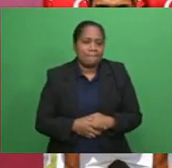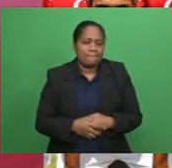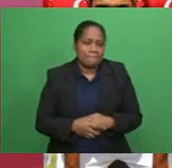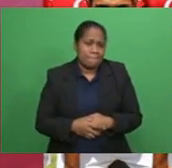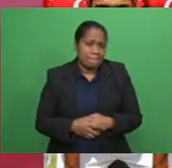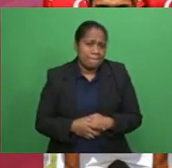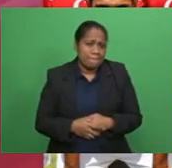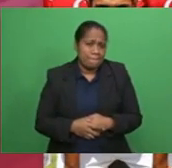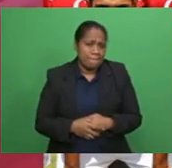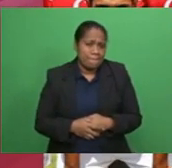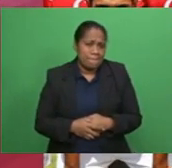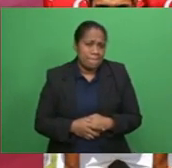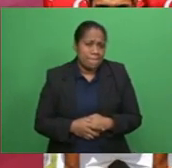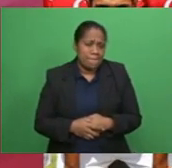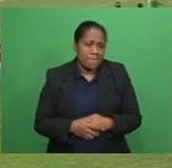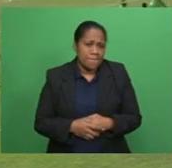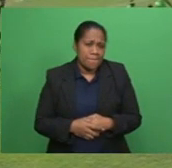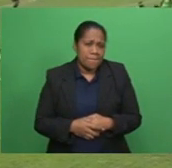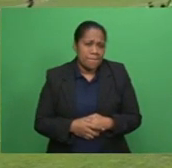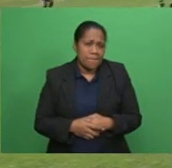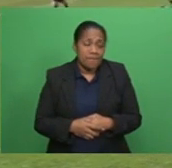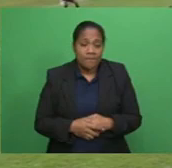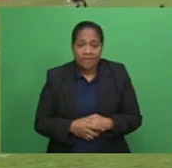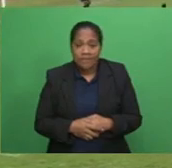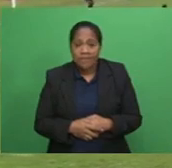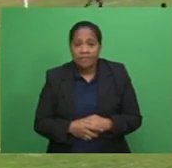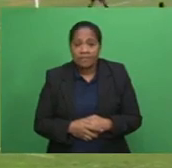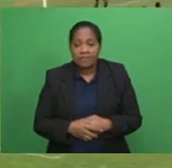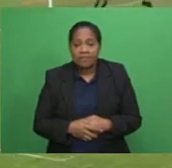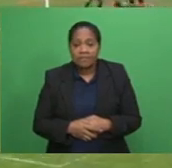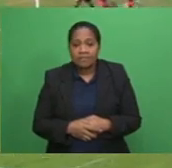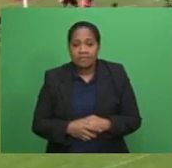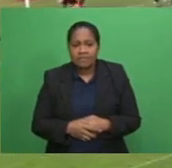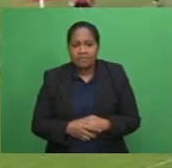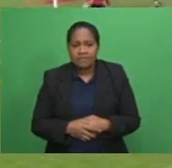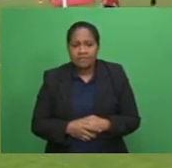Ball possession and the pace of the game is another one.